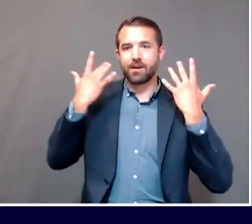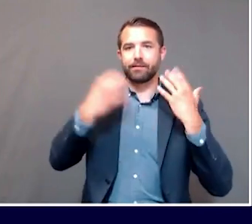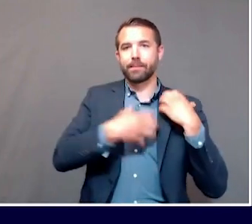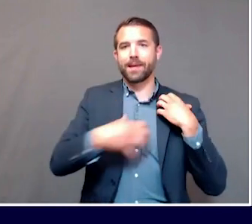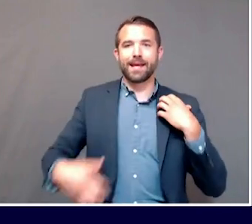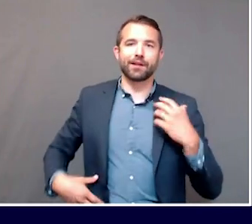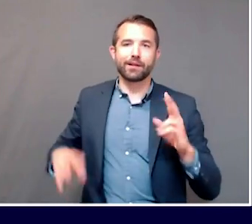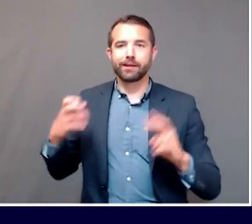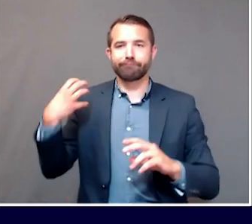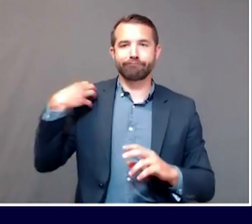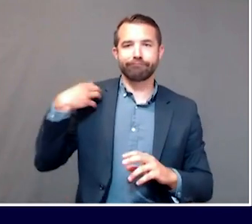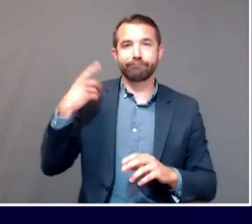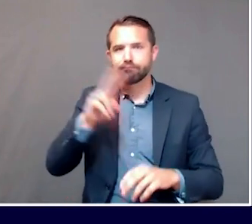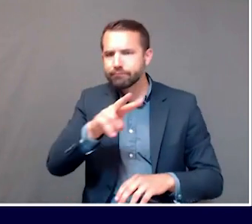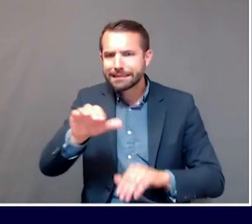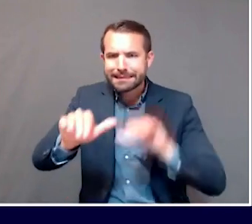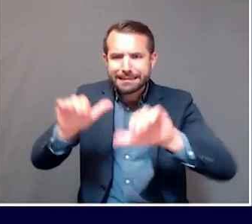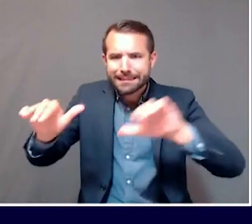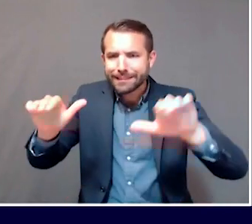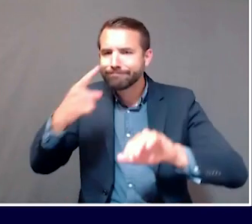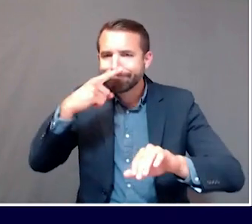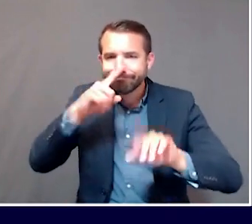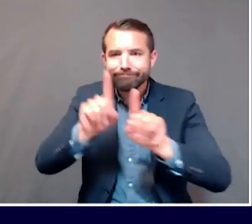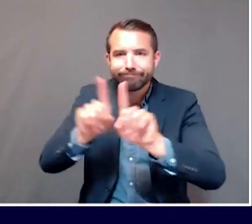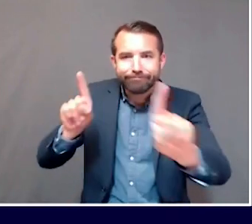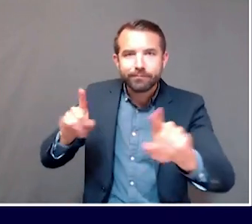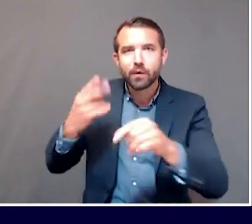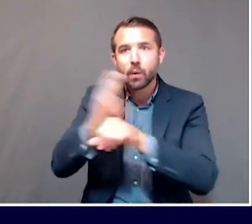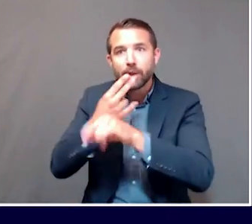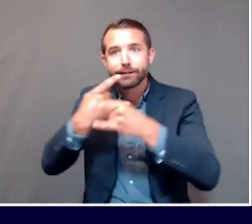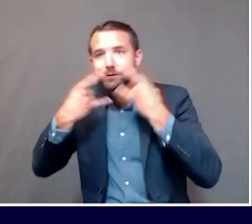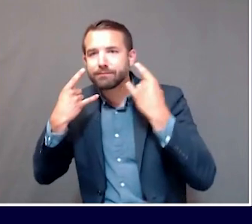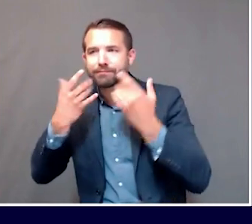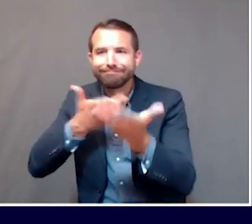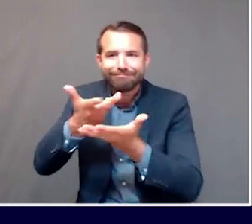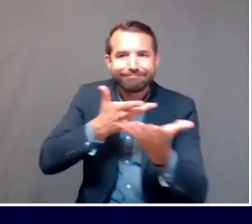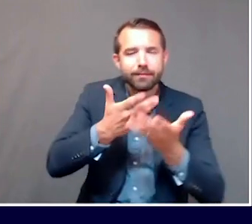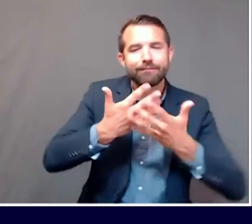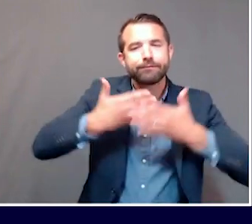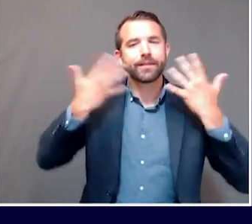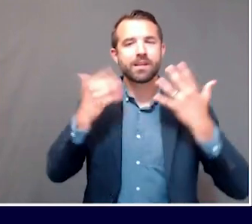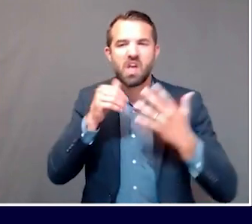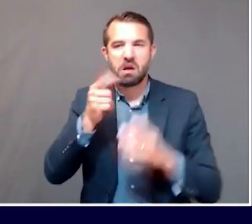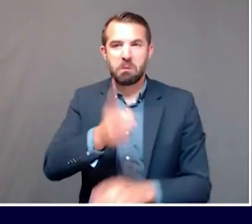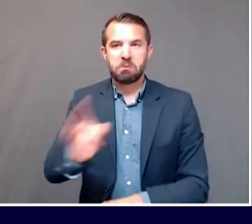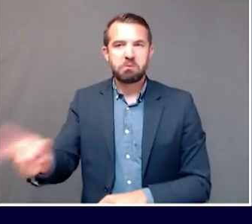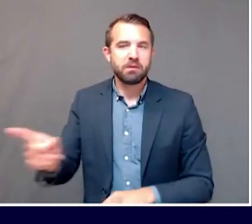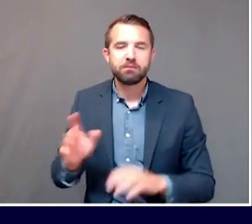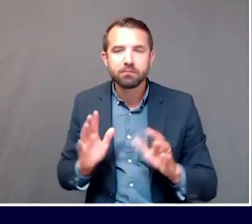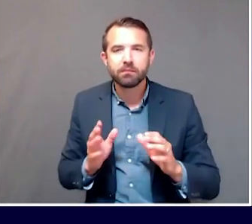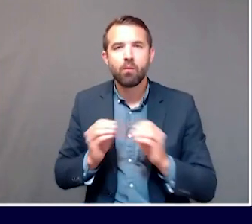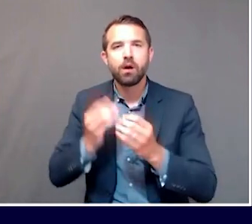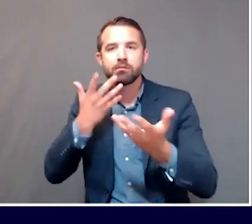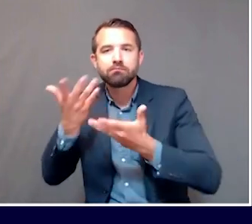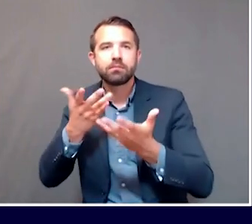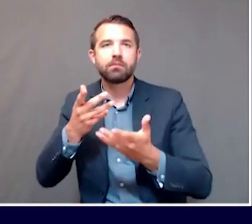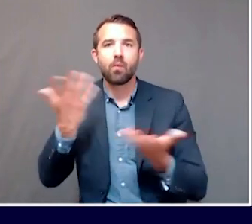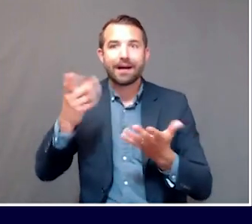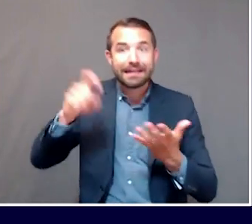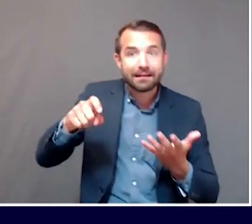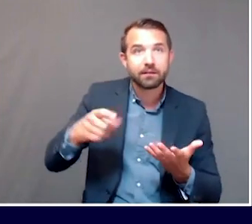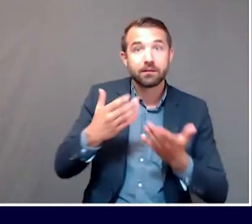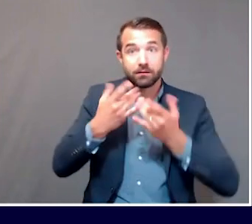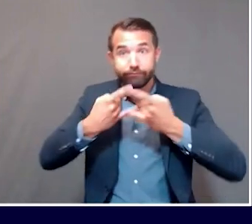doing, engaging them in a cooperative effort to make sure that people have sanitation, hand sanitizers